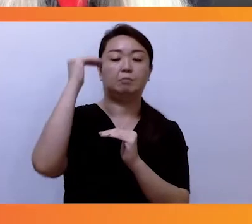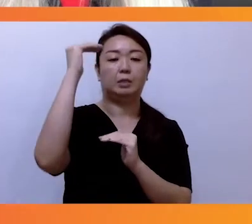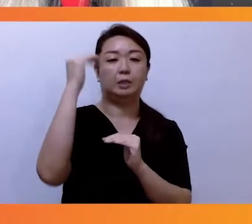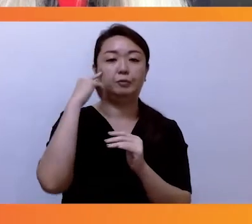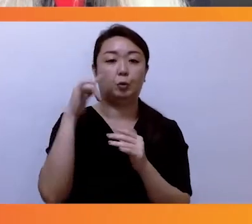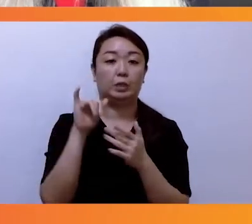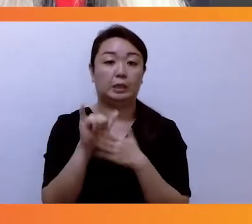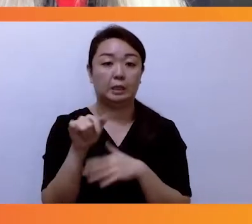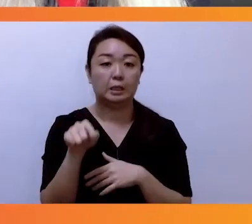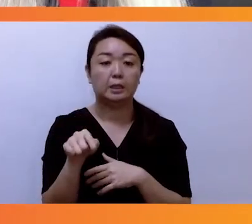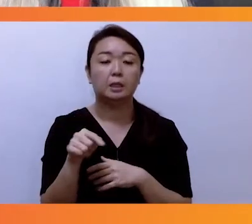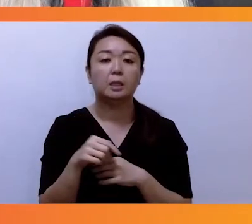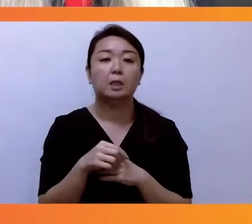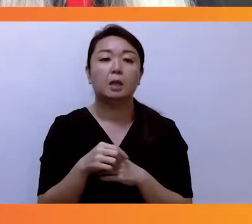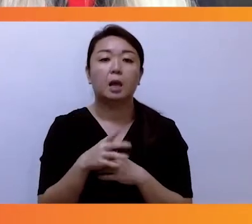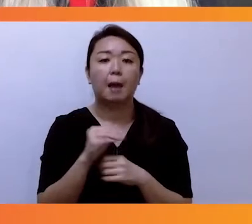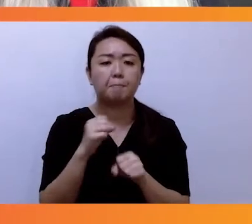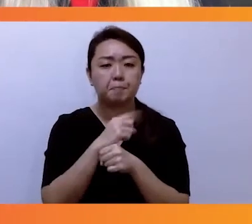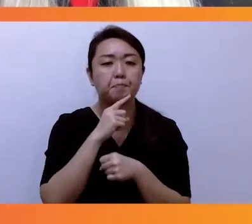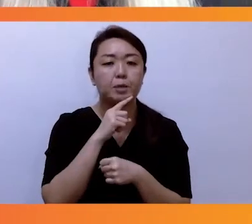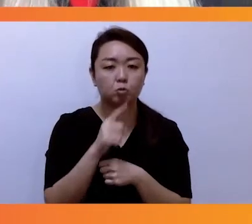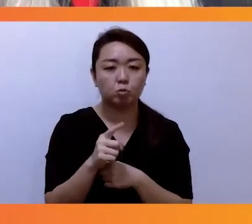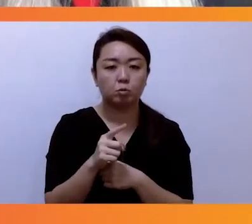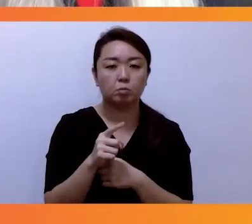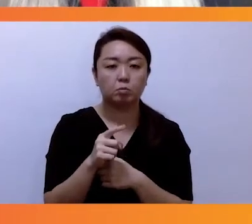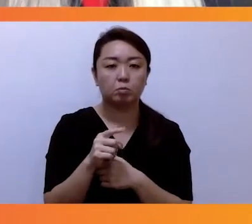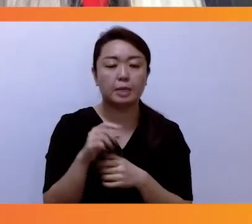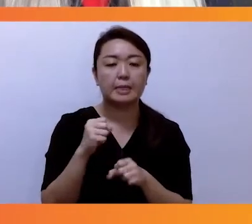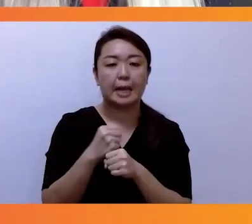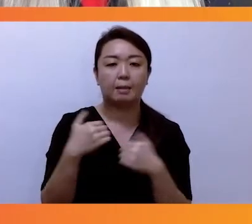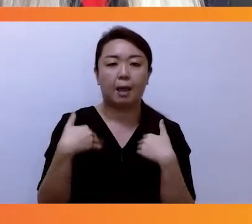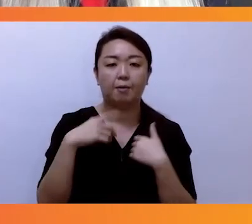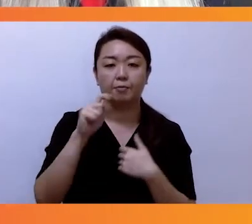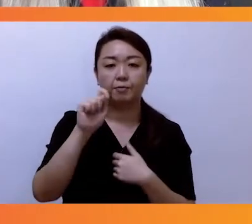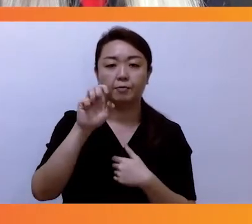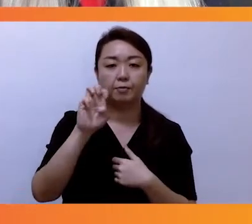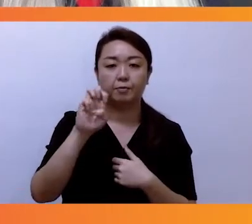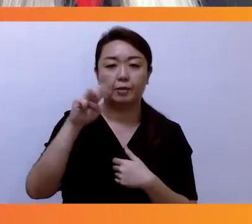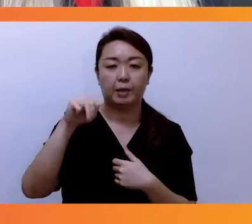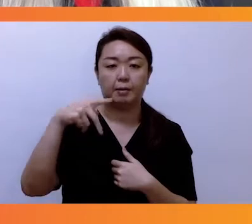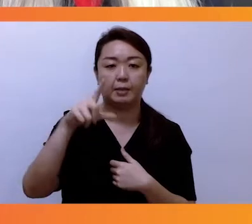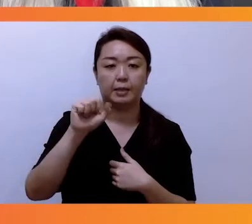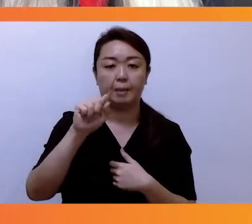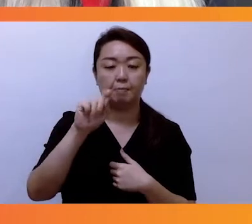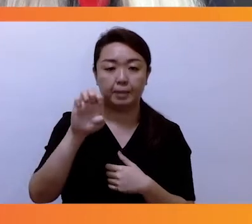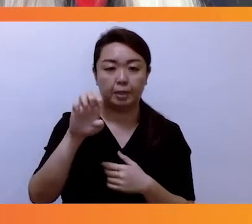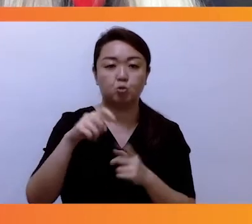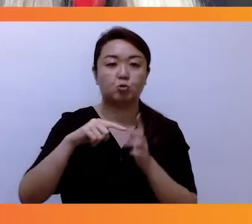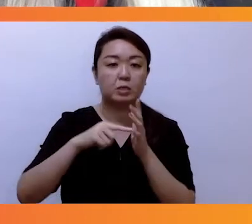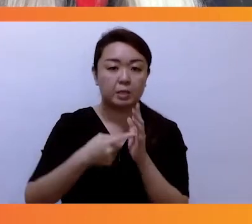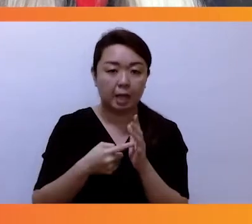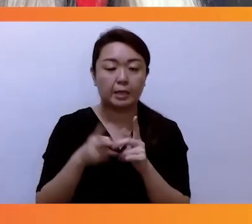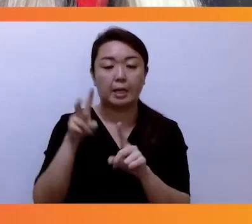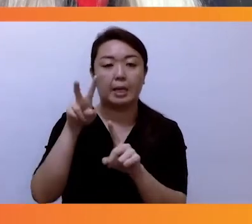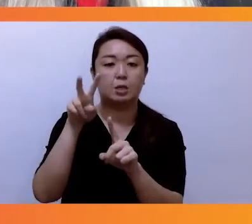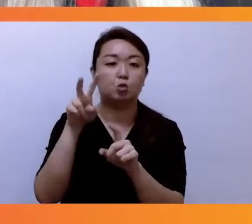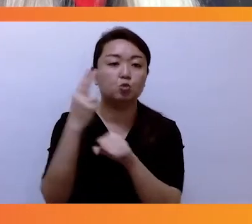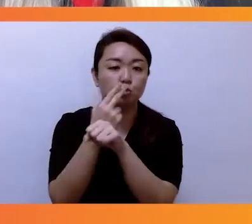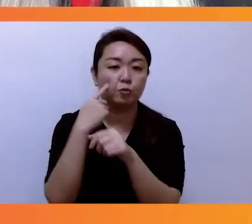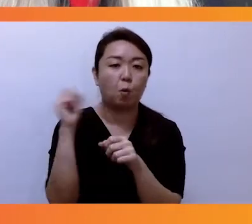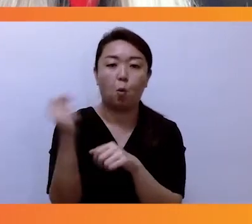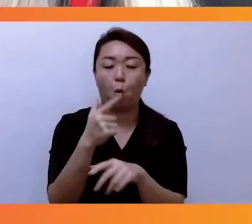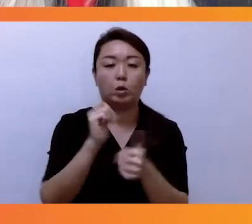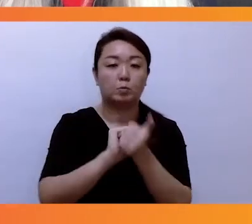for advancement at this point, and make certain that that is a template to begin with that will apply to all your